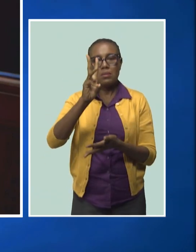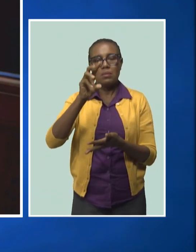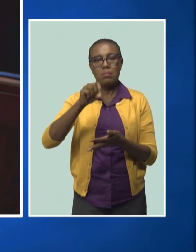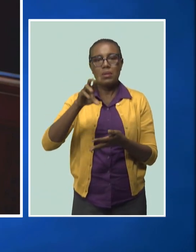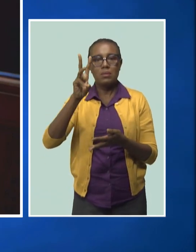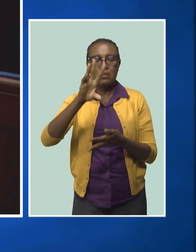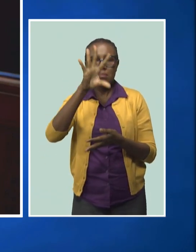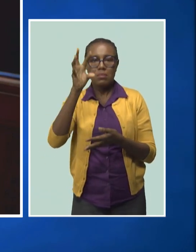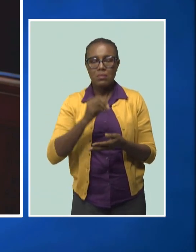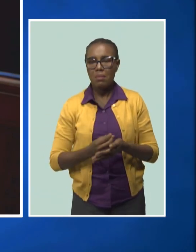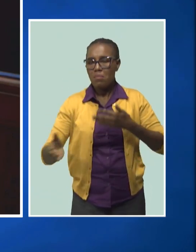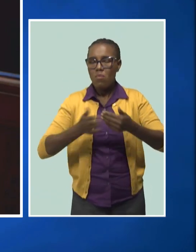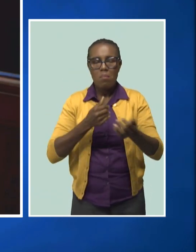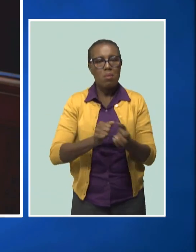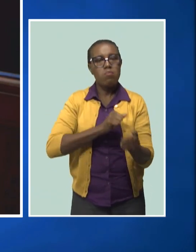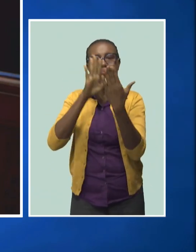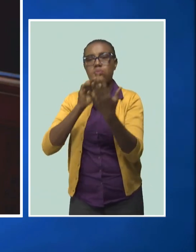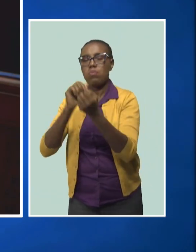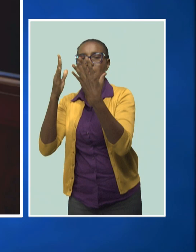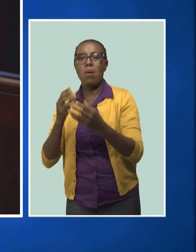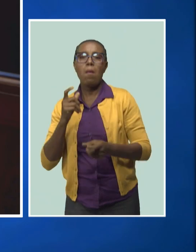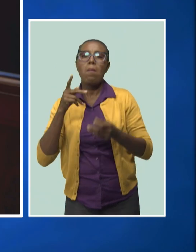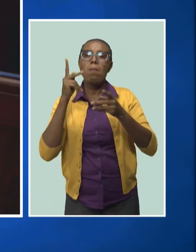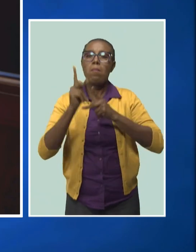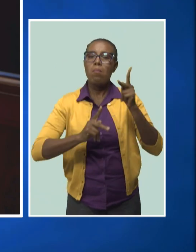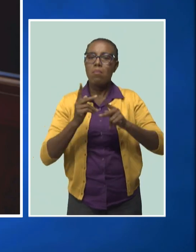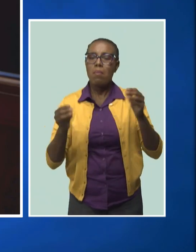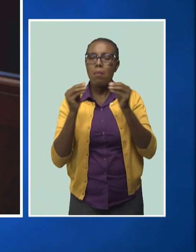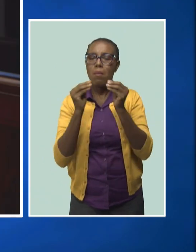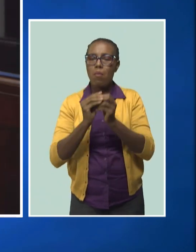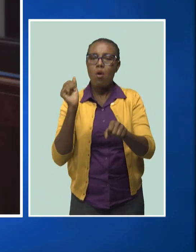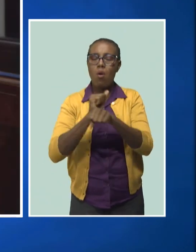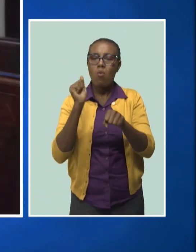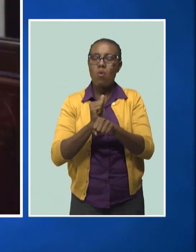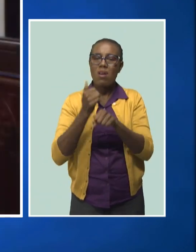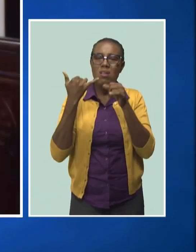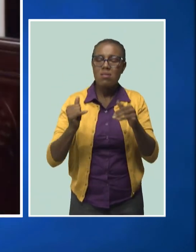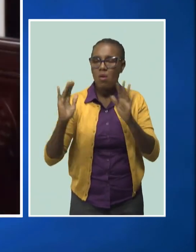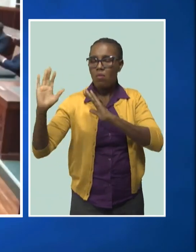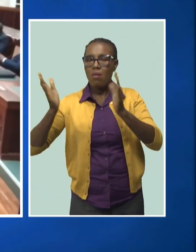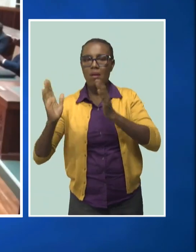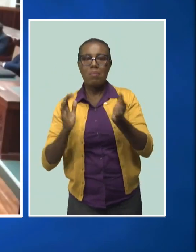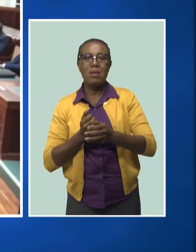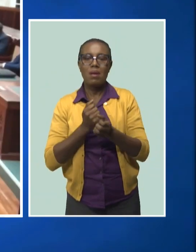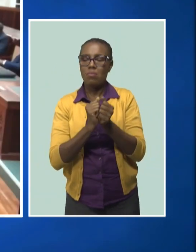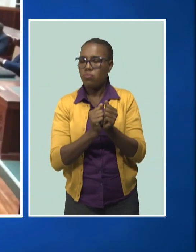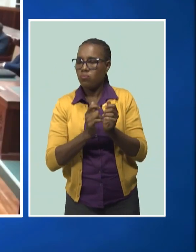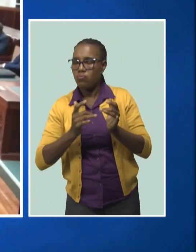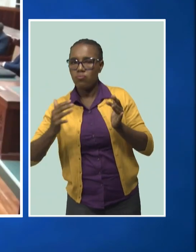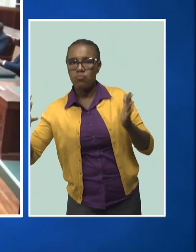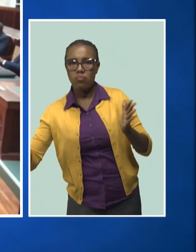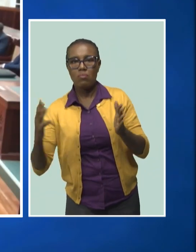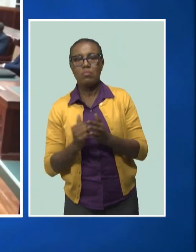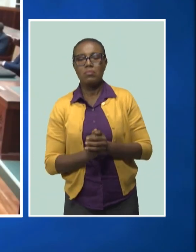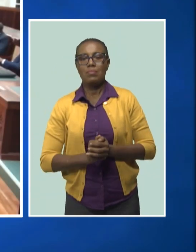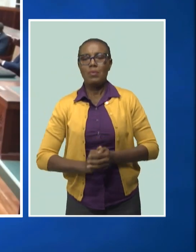challenges, more Barbadians are working today than have been working for the majority of time since